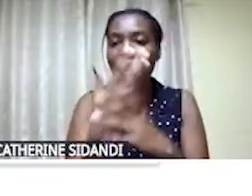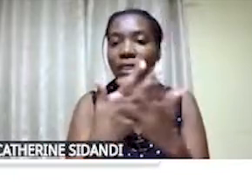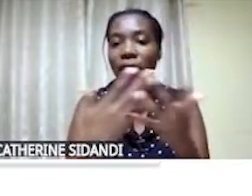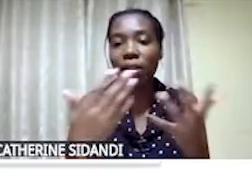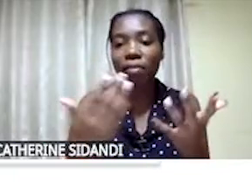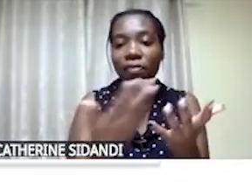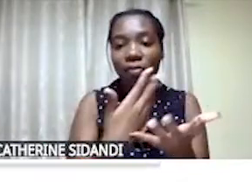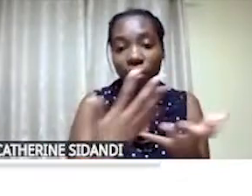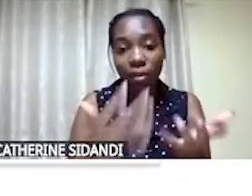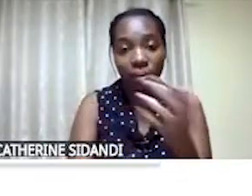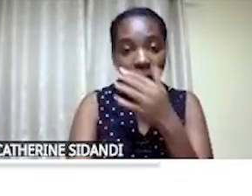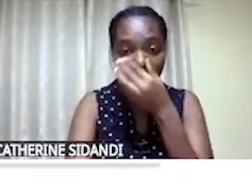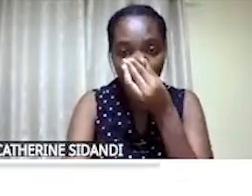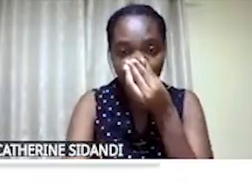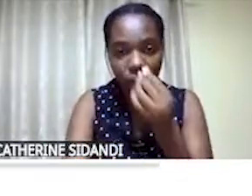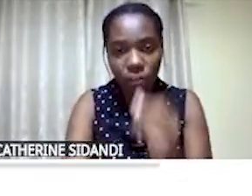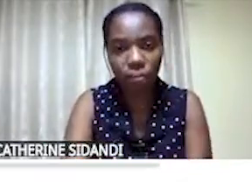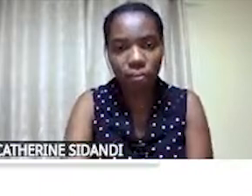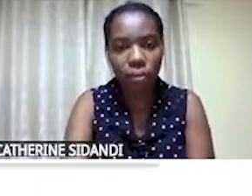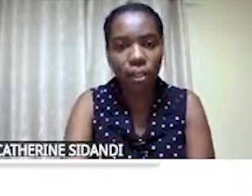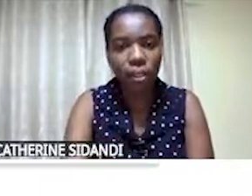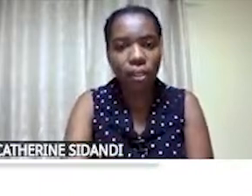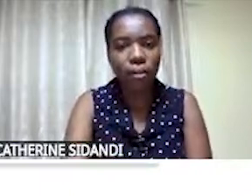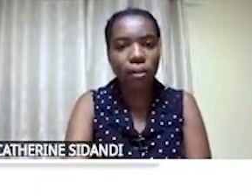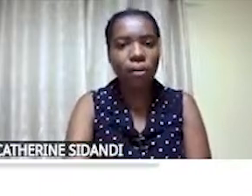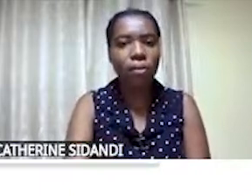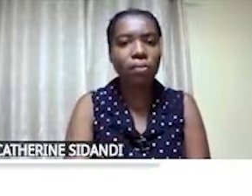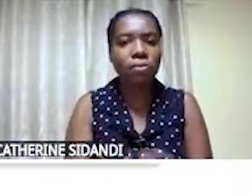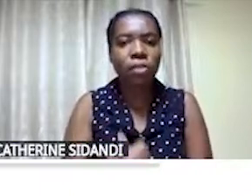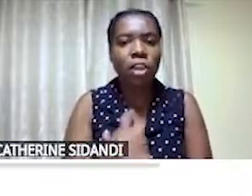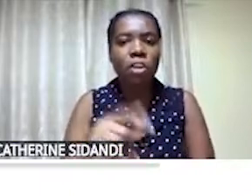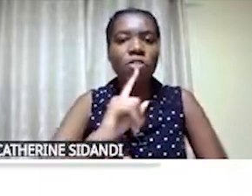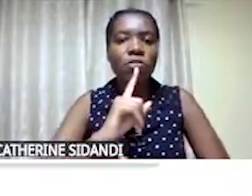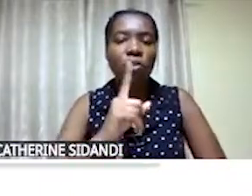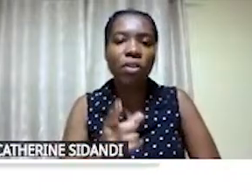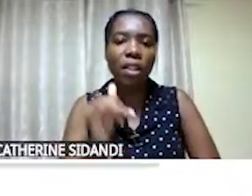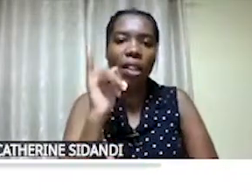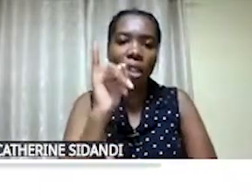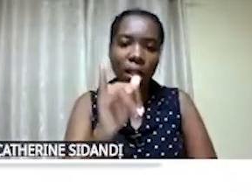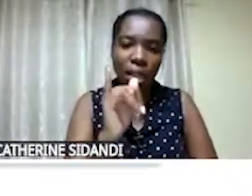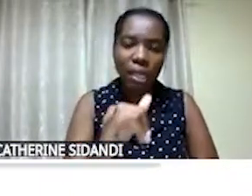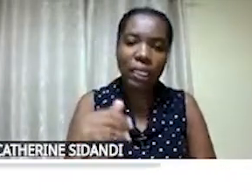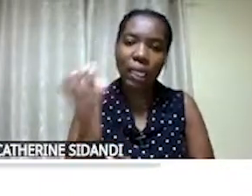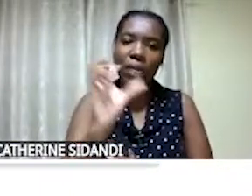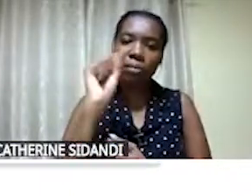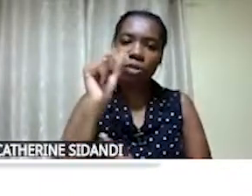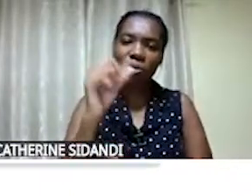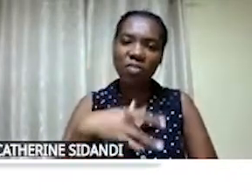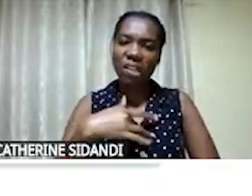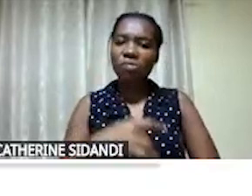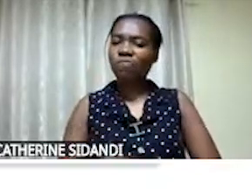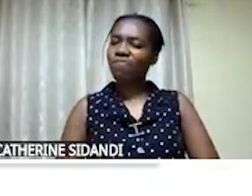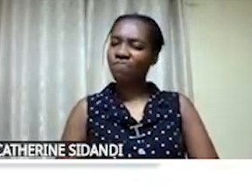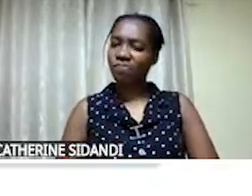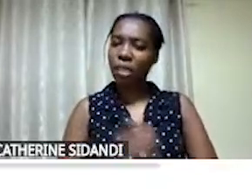be in your processes. Yeah, that a client then feels that, "Ay, and those guys were